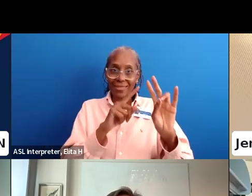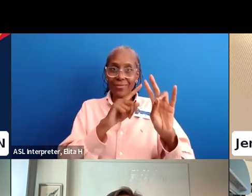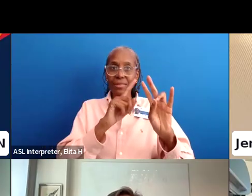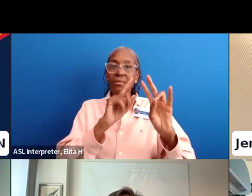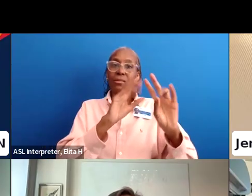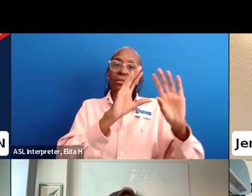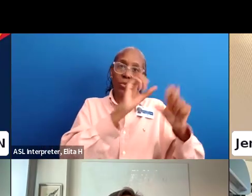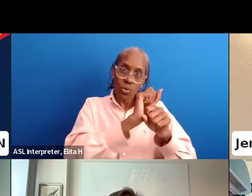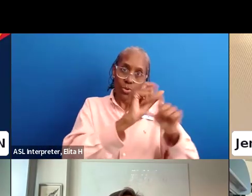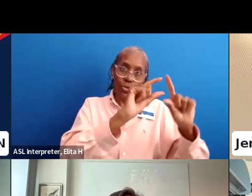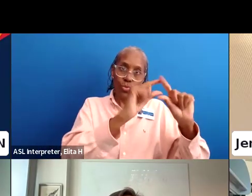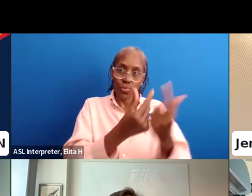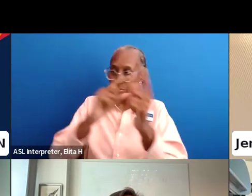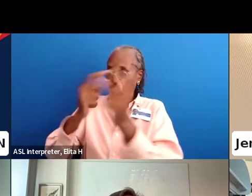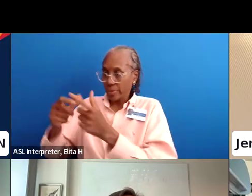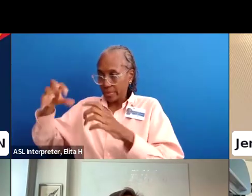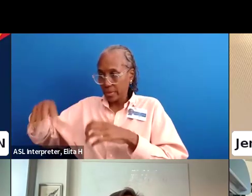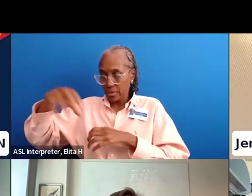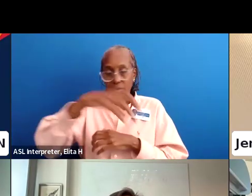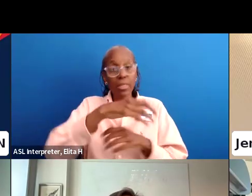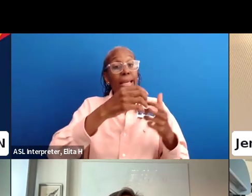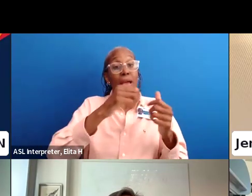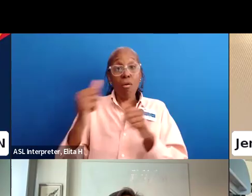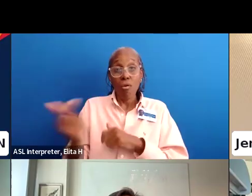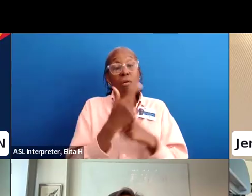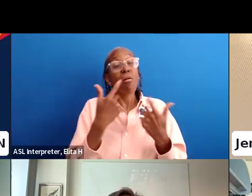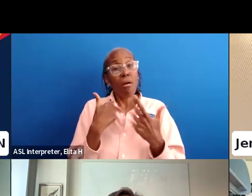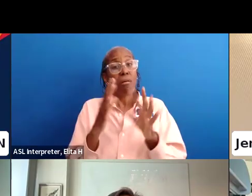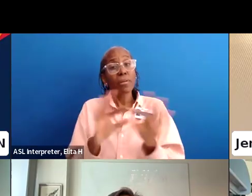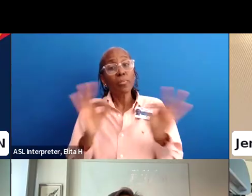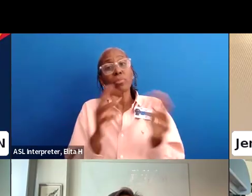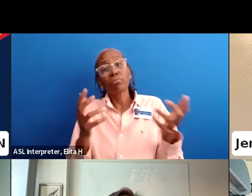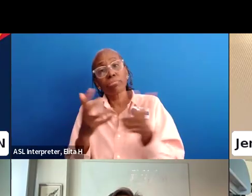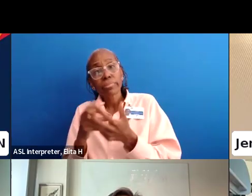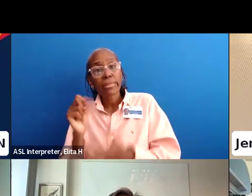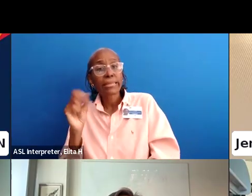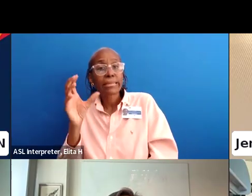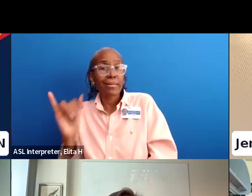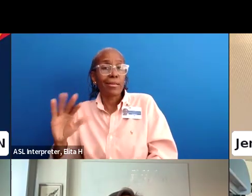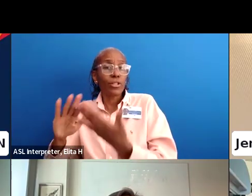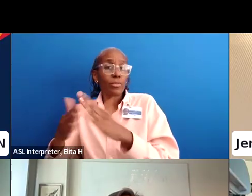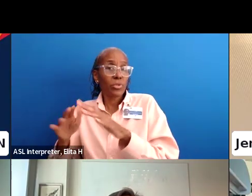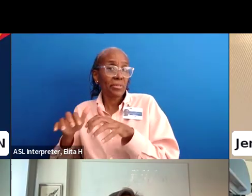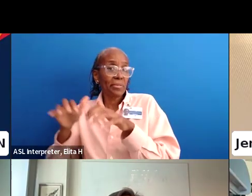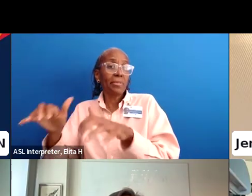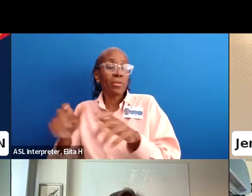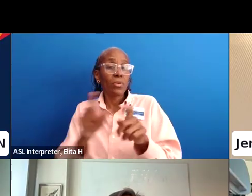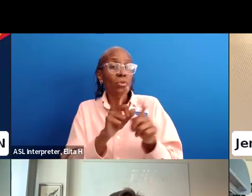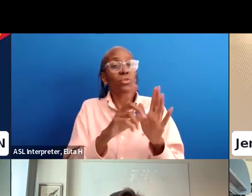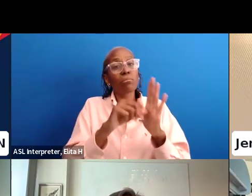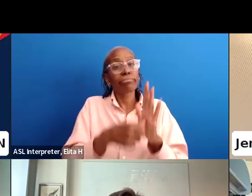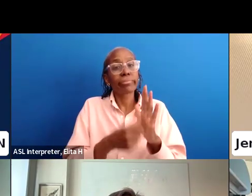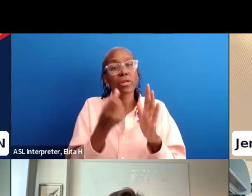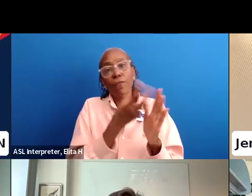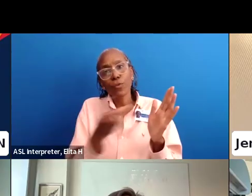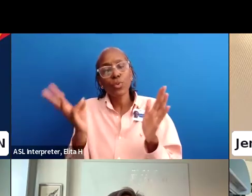groups. And I would say that all of these have relevance to the spinal cord injury community, but I'll just highlight a